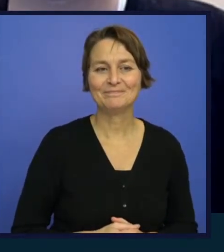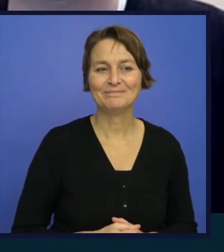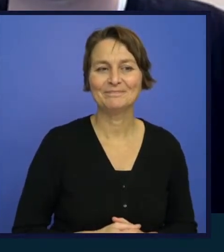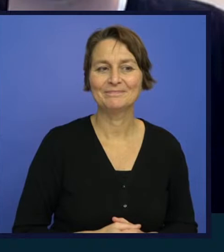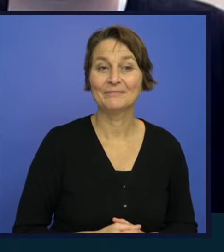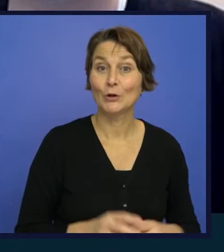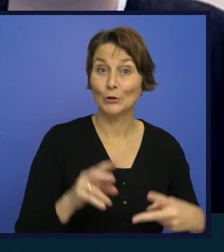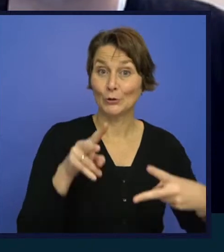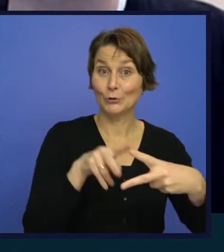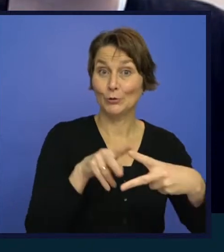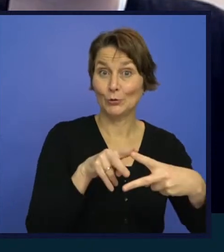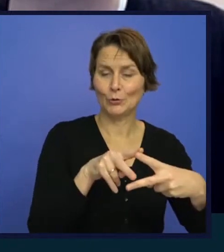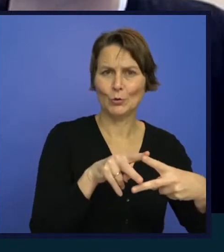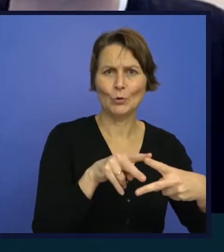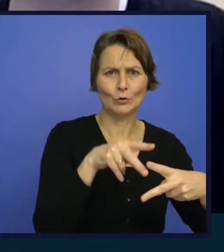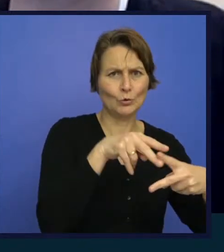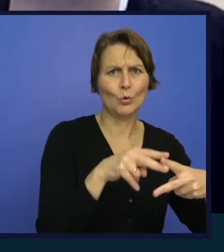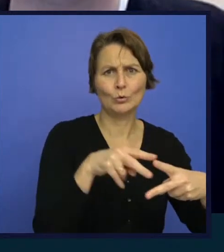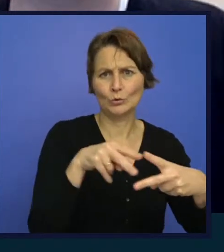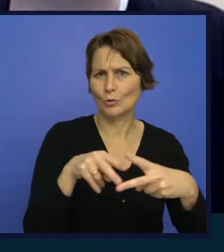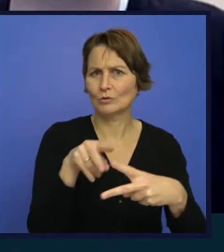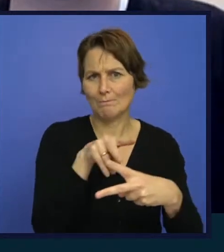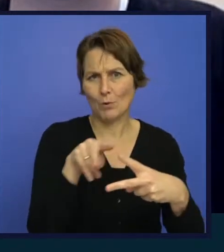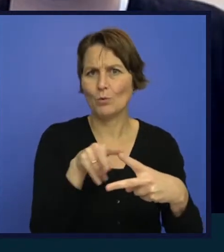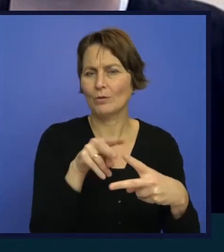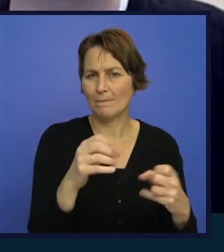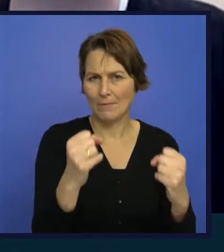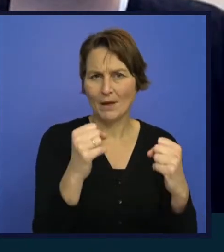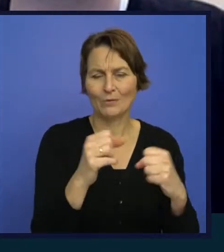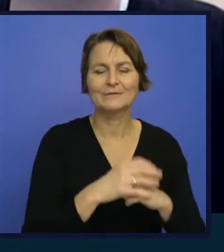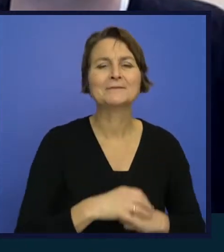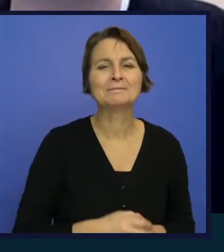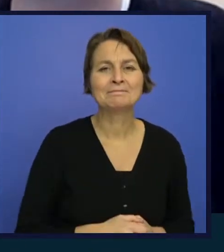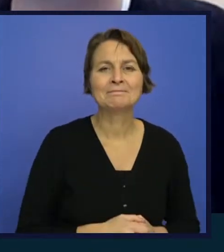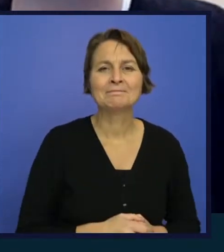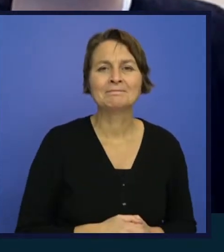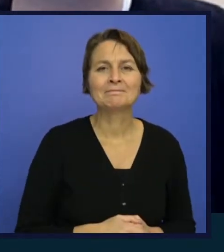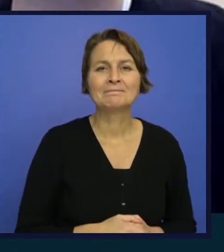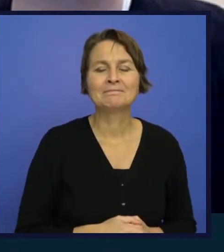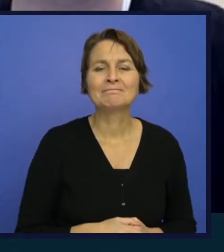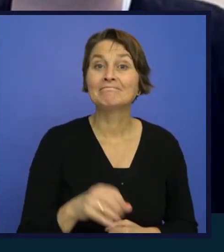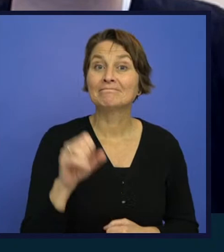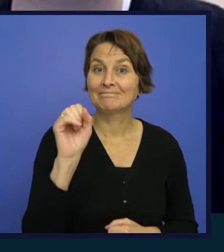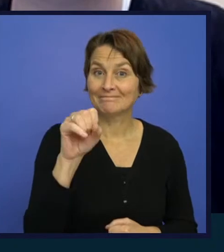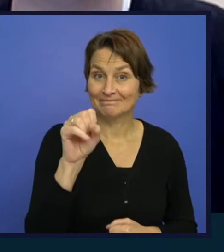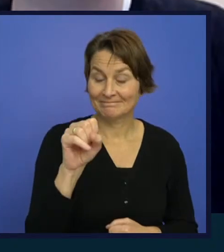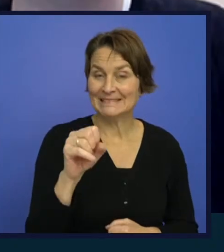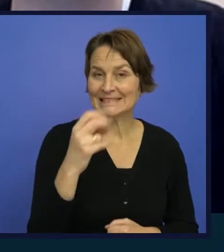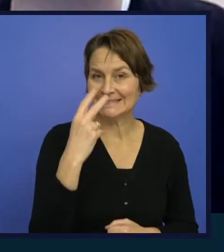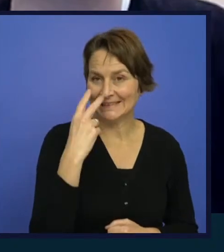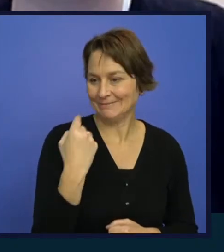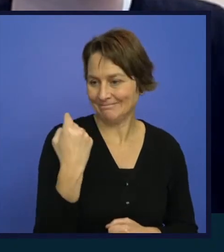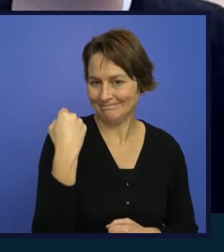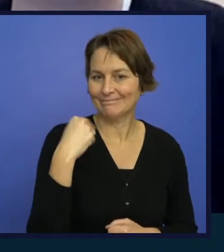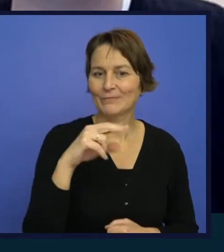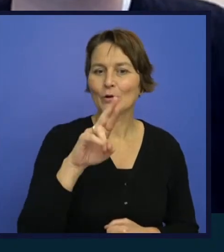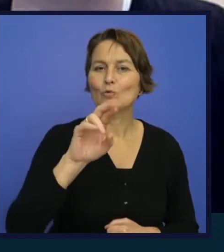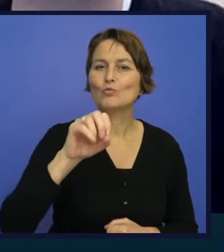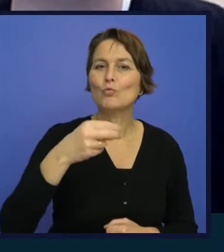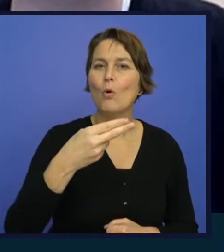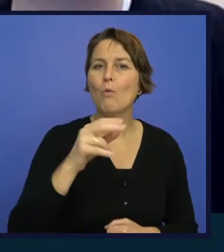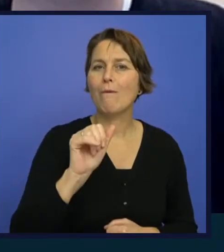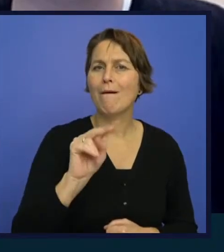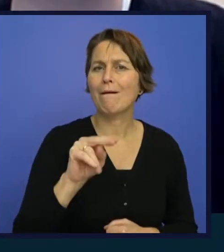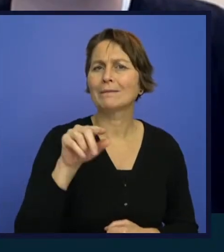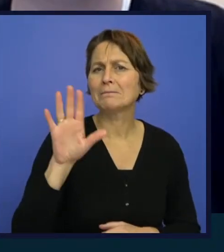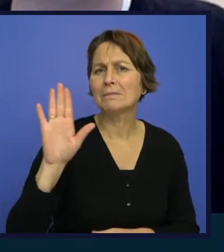tools. It absolutely is. Yeah, and it was really interesting to see Rohan's view and the whole